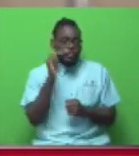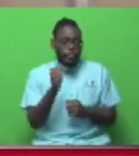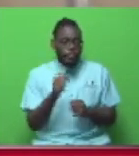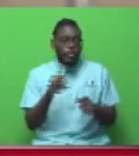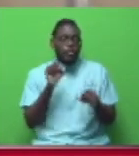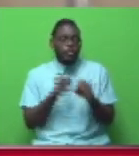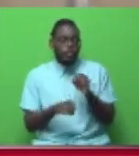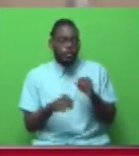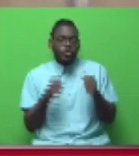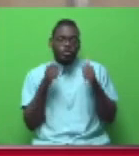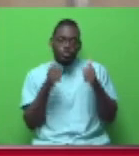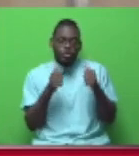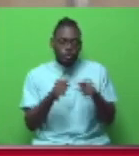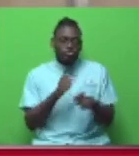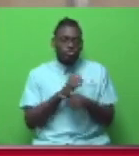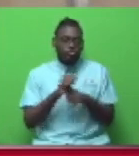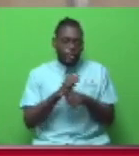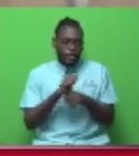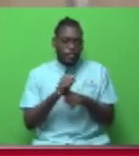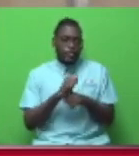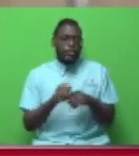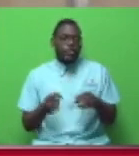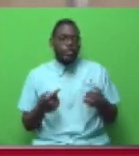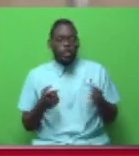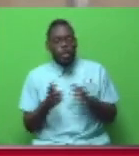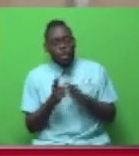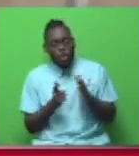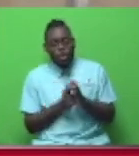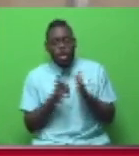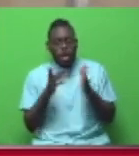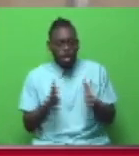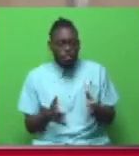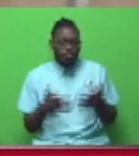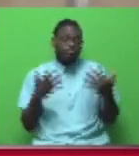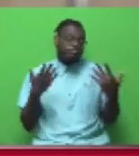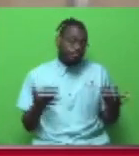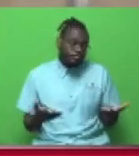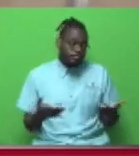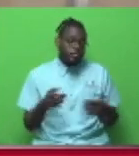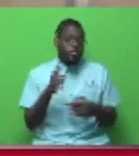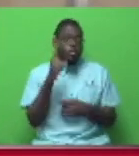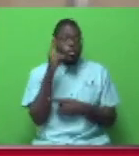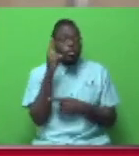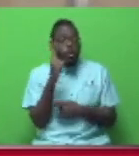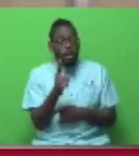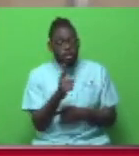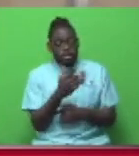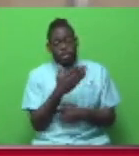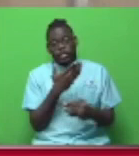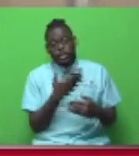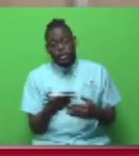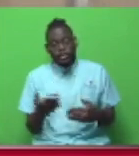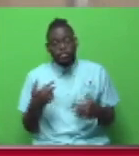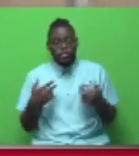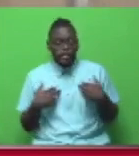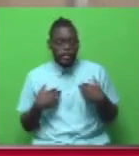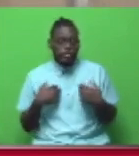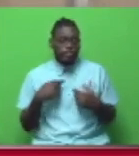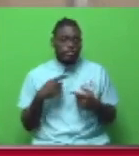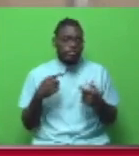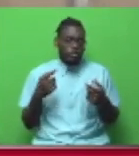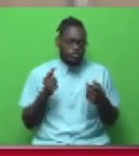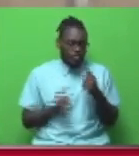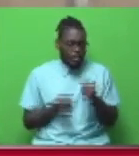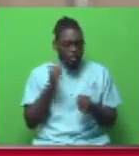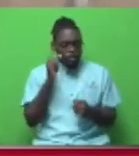develop and go along the path that we want them to go. So, Mr. Vice President, that is one of the areas that I quickly wanted to report